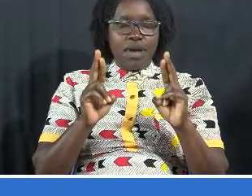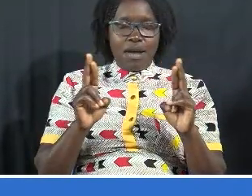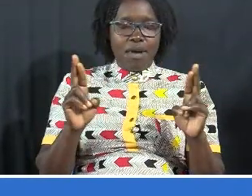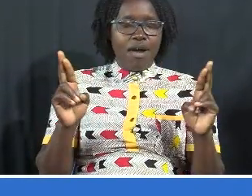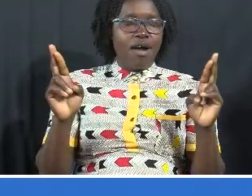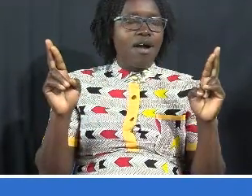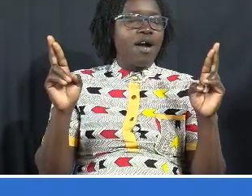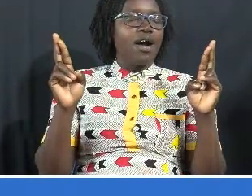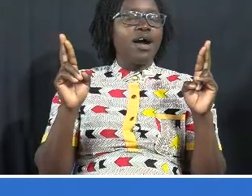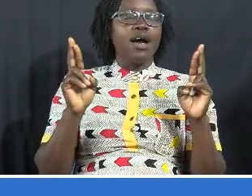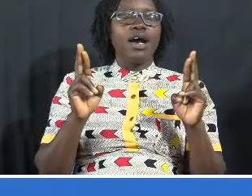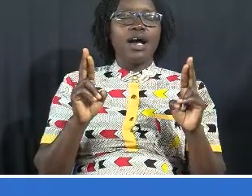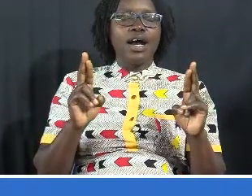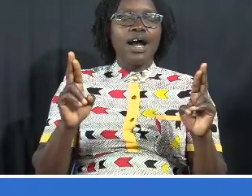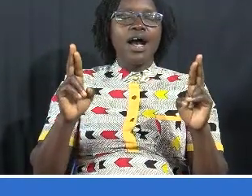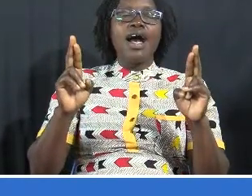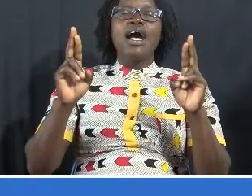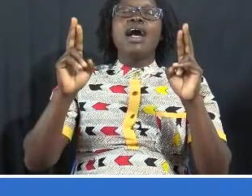anasimama,